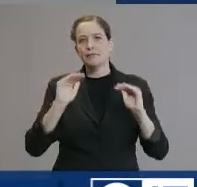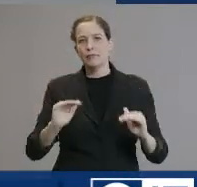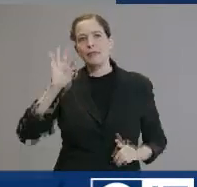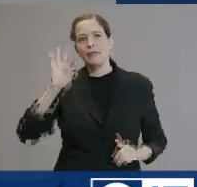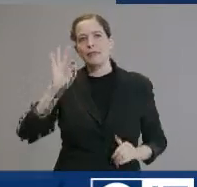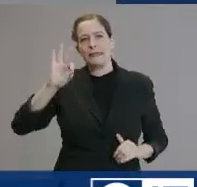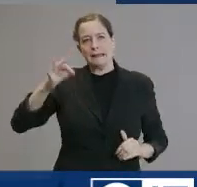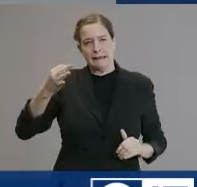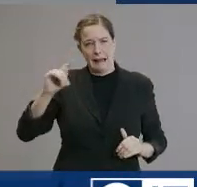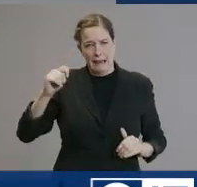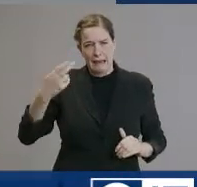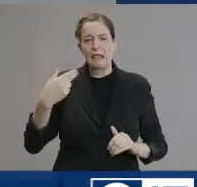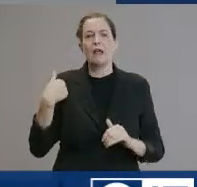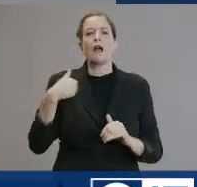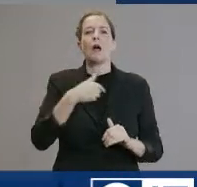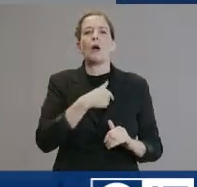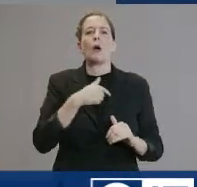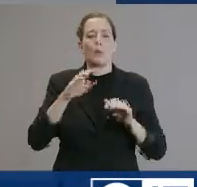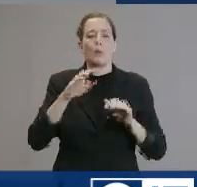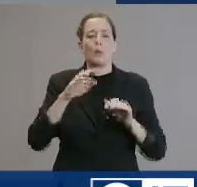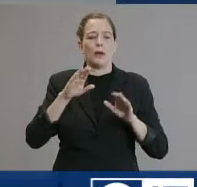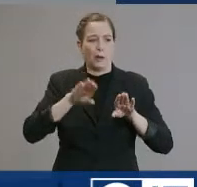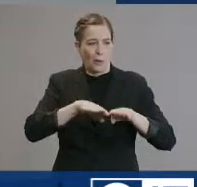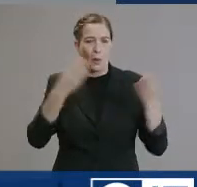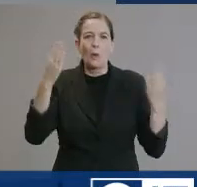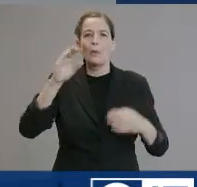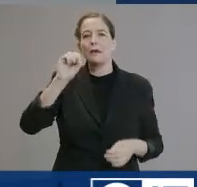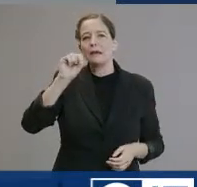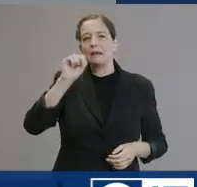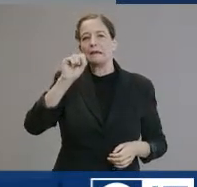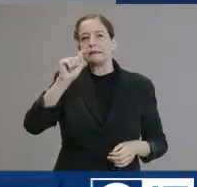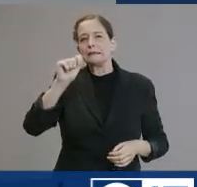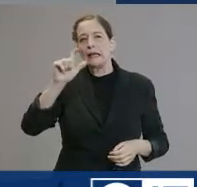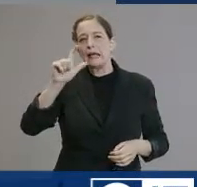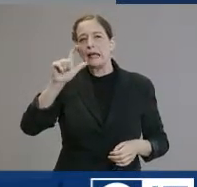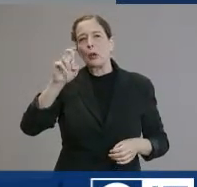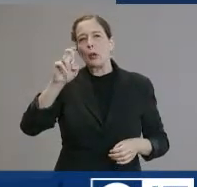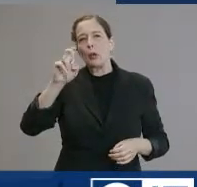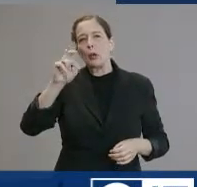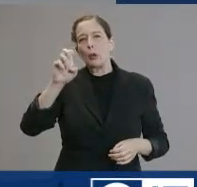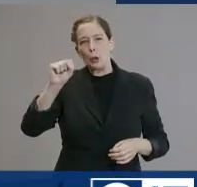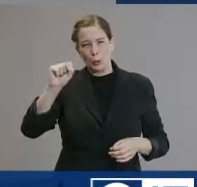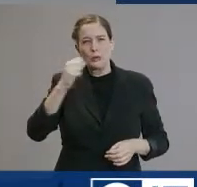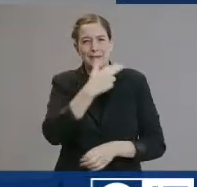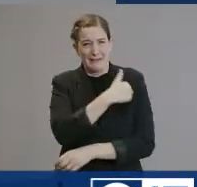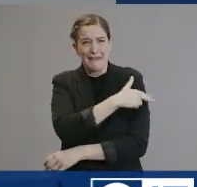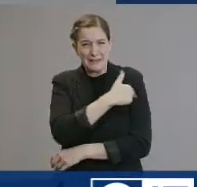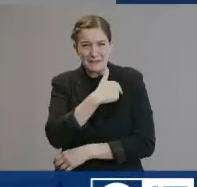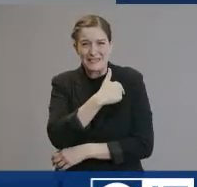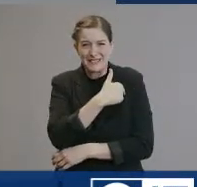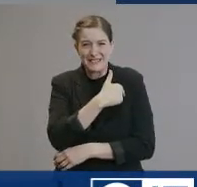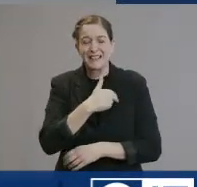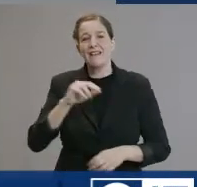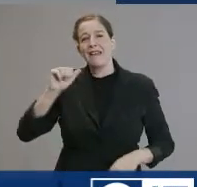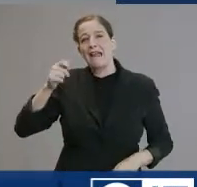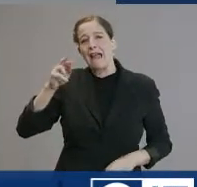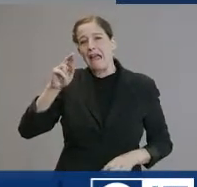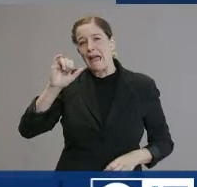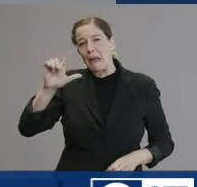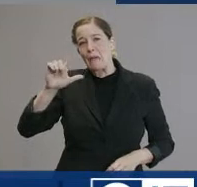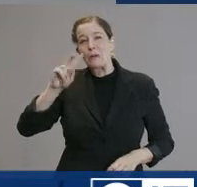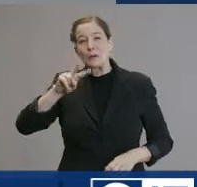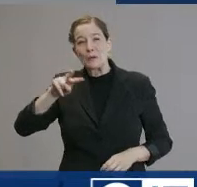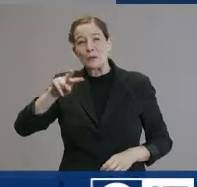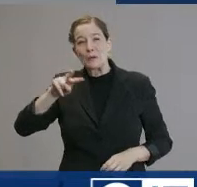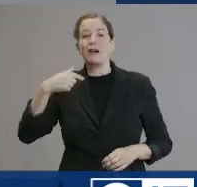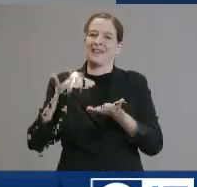Center was added. On April 22nd, we were able to resume elective surgeries because we had our